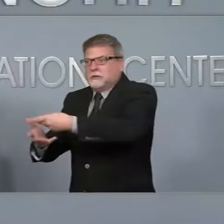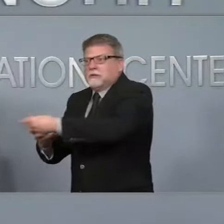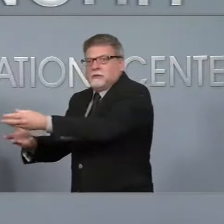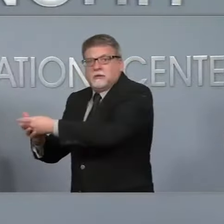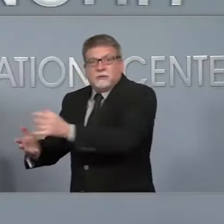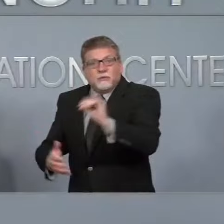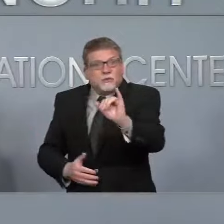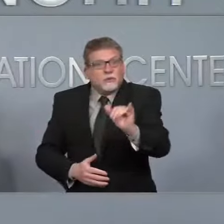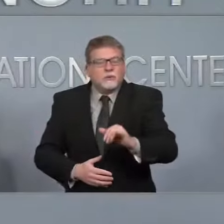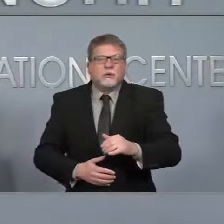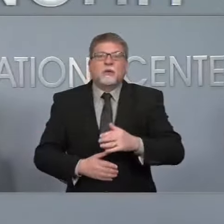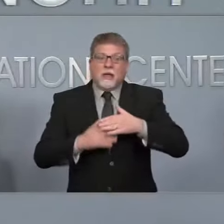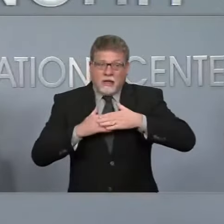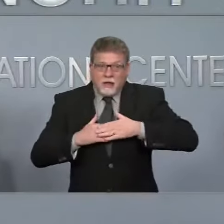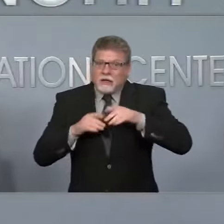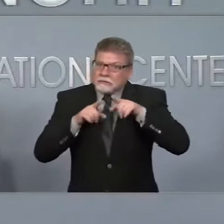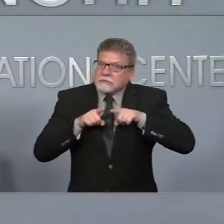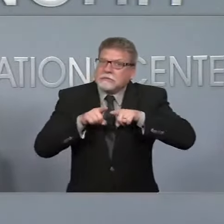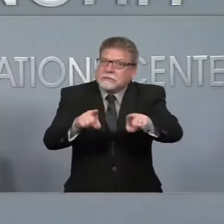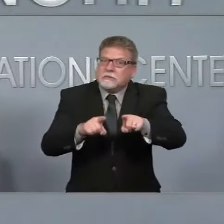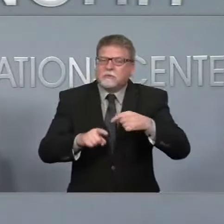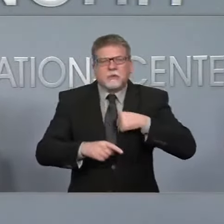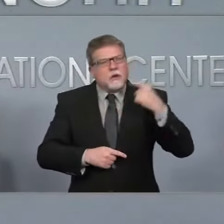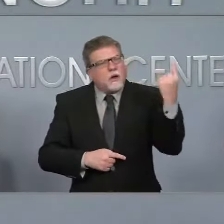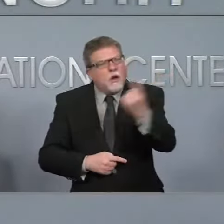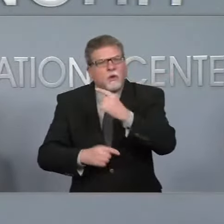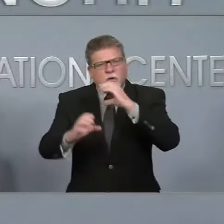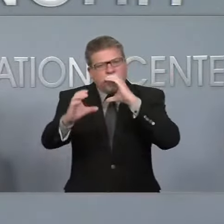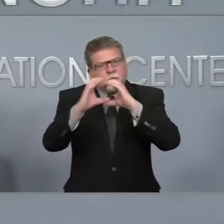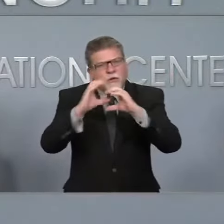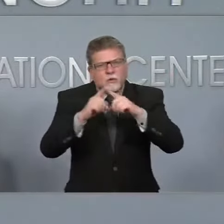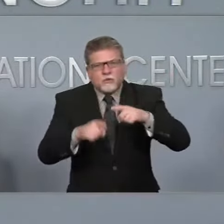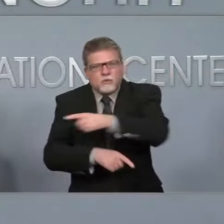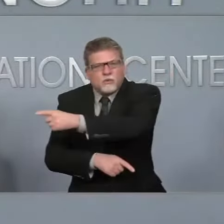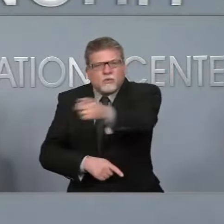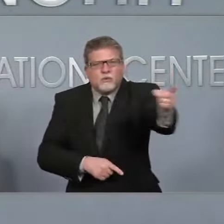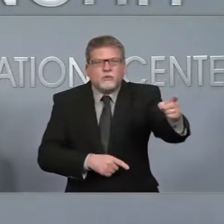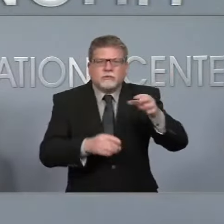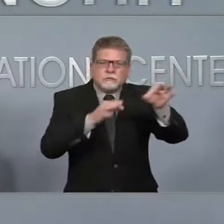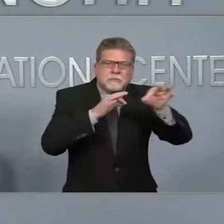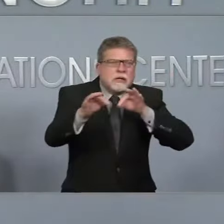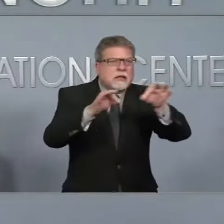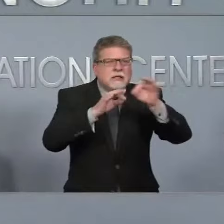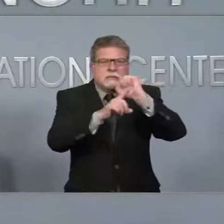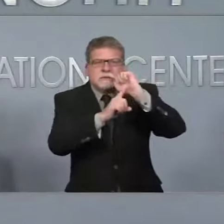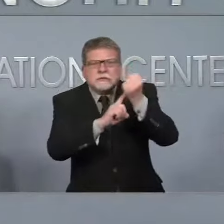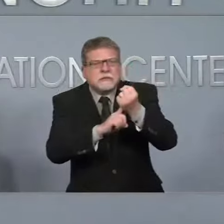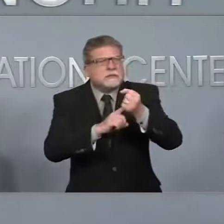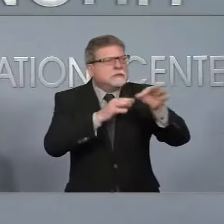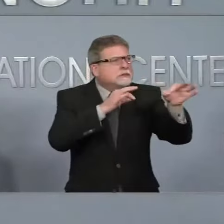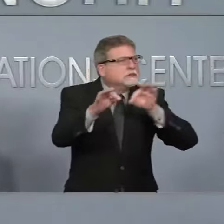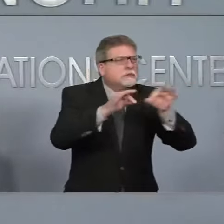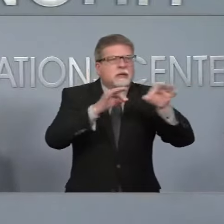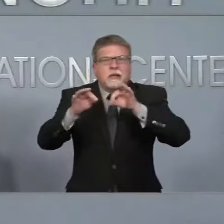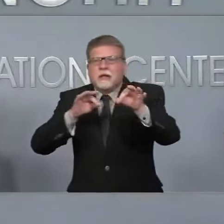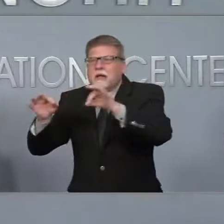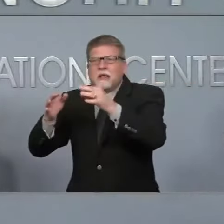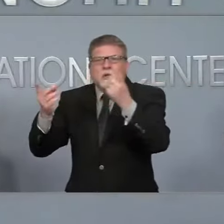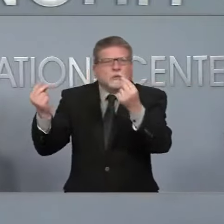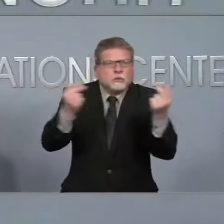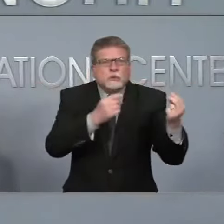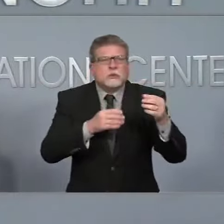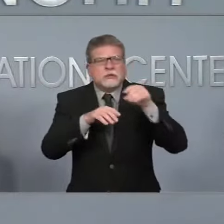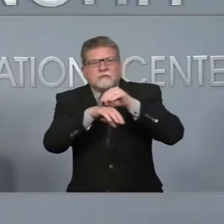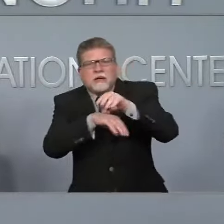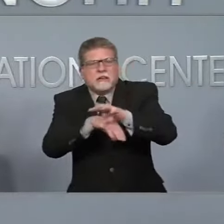this virus, and we systematically reduced mandatory protections, relying more on people and businesses to